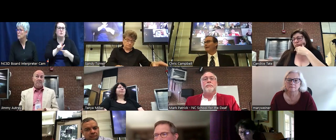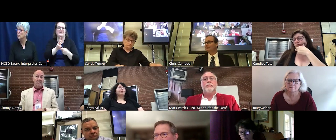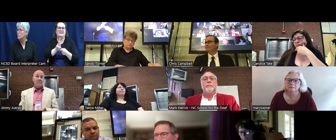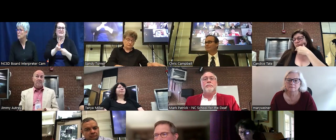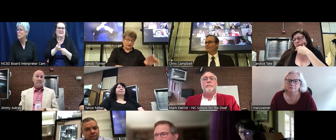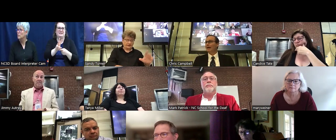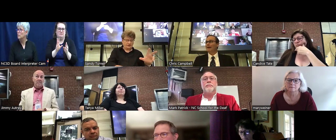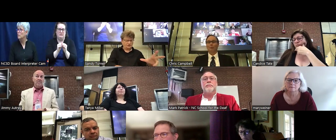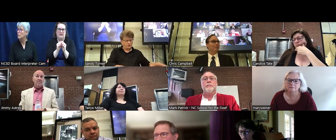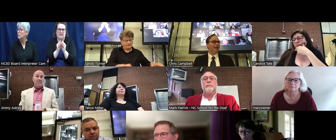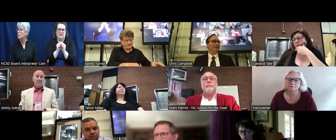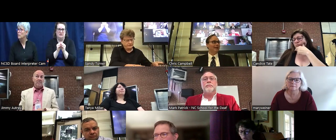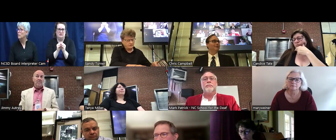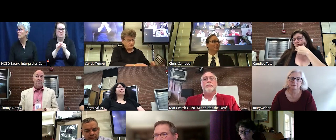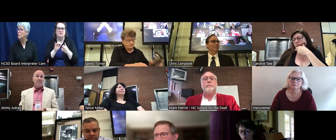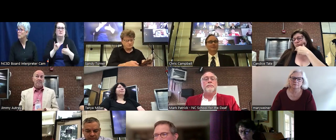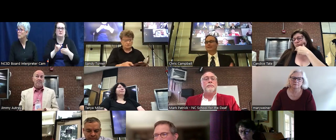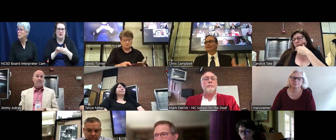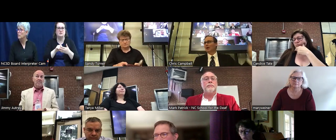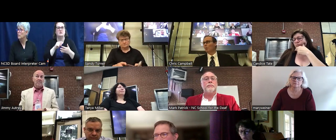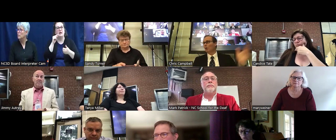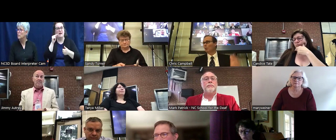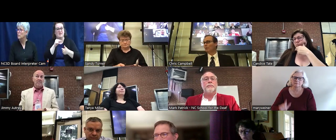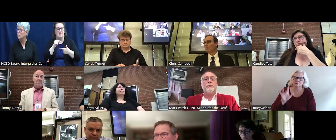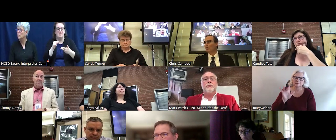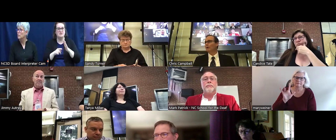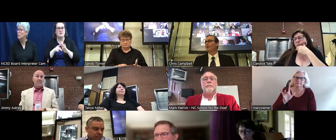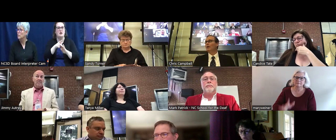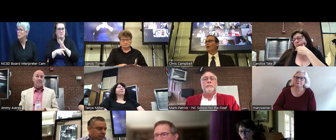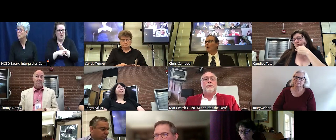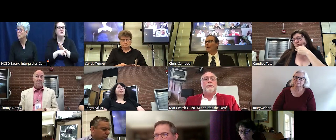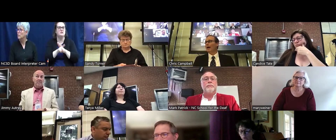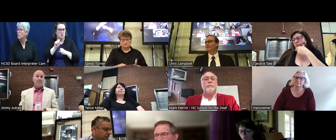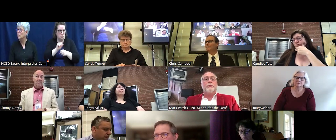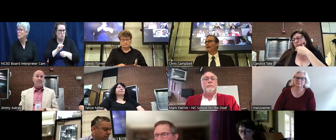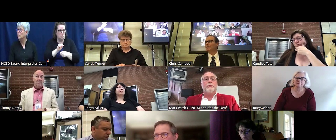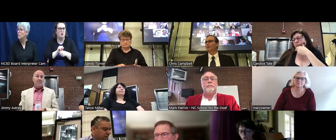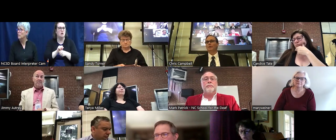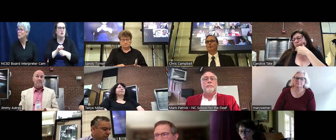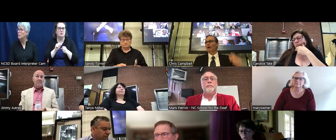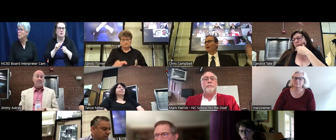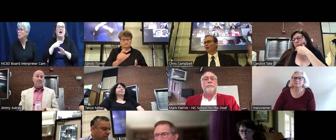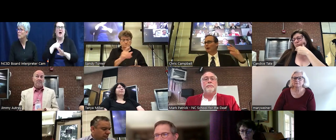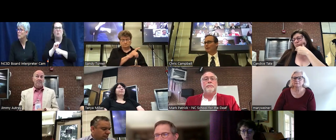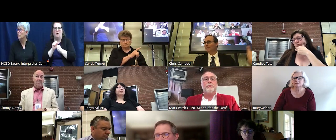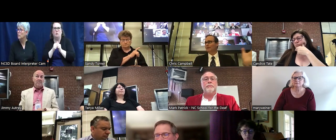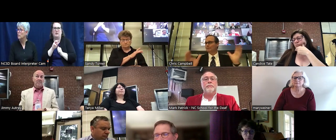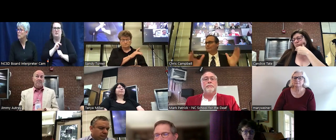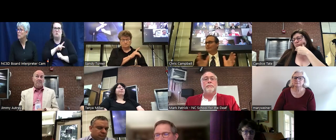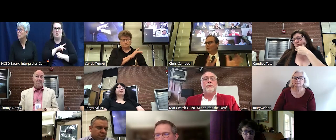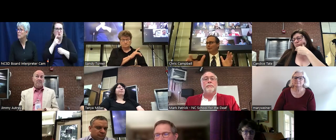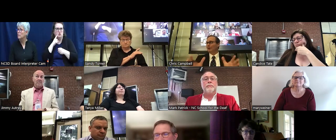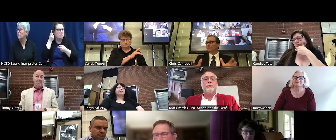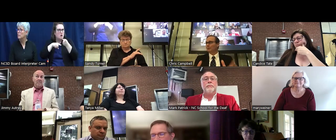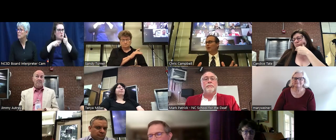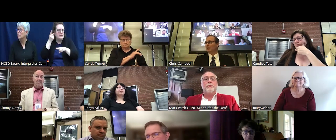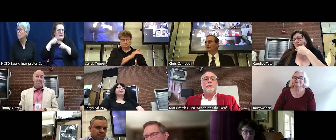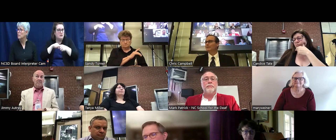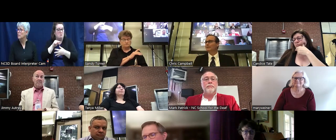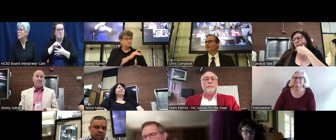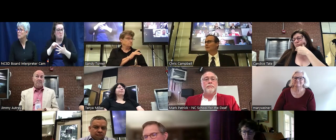meeting. And it would be, these are the policies, and I'll work with Mark on that to make sure that we're in agreement that, you know, those are